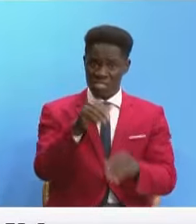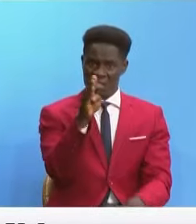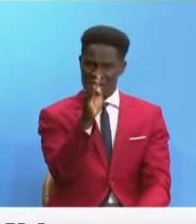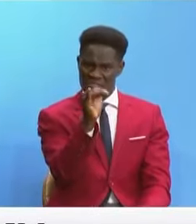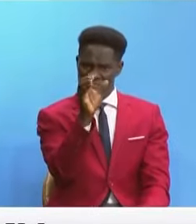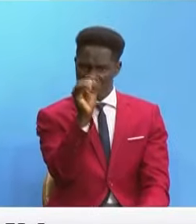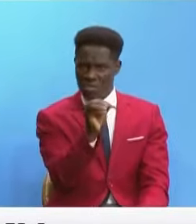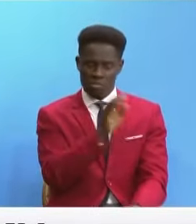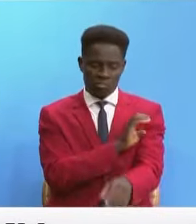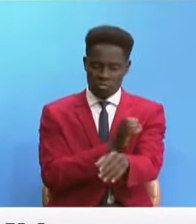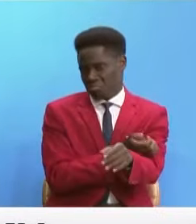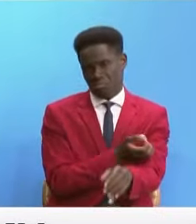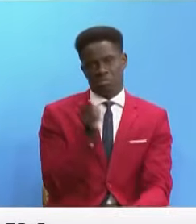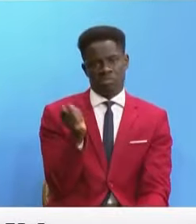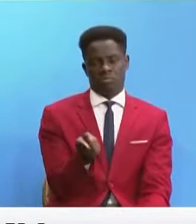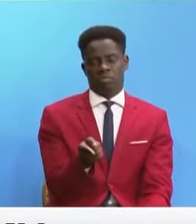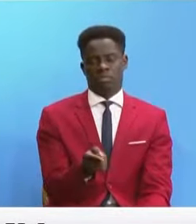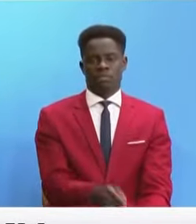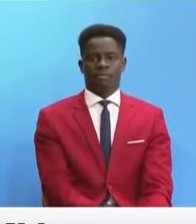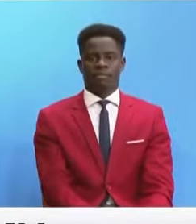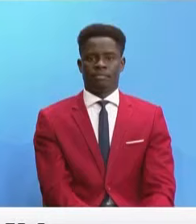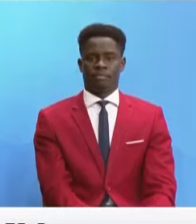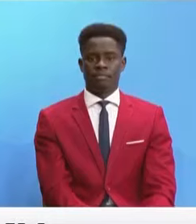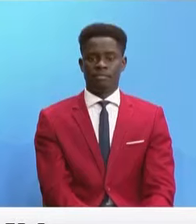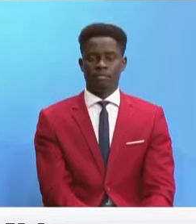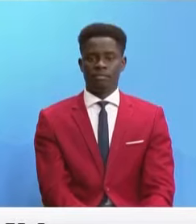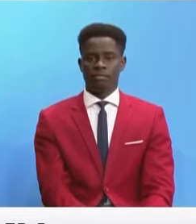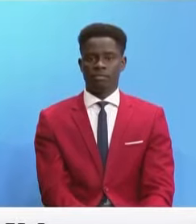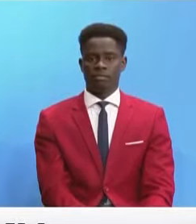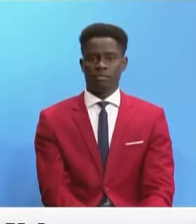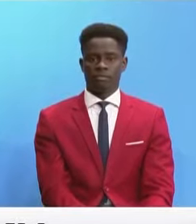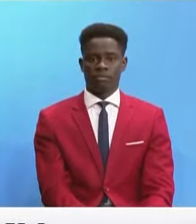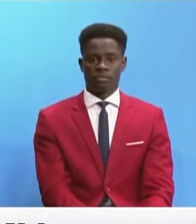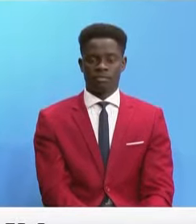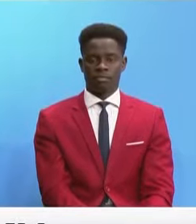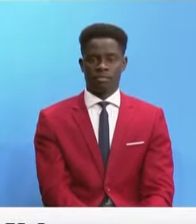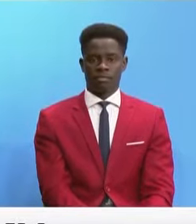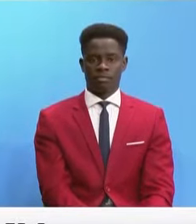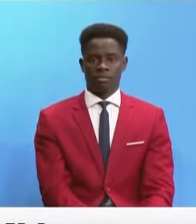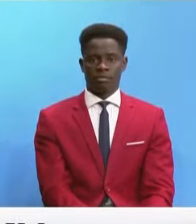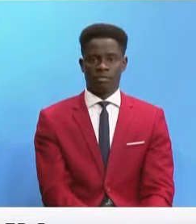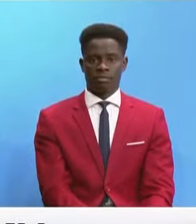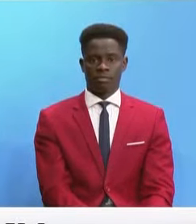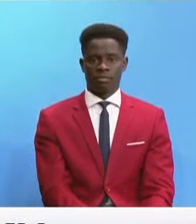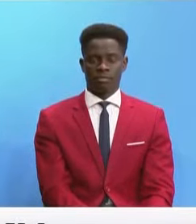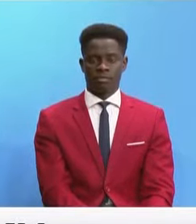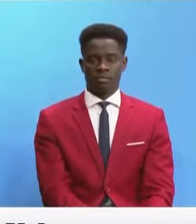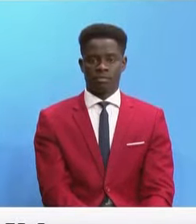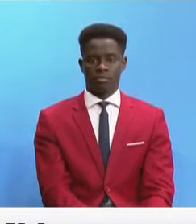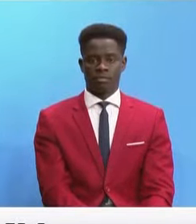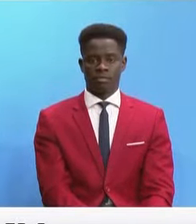extraction from cassava in the Kawamba district. This will create